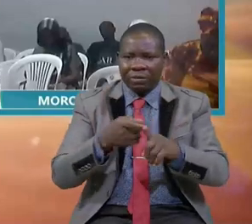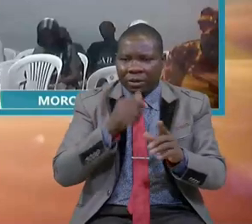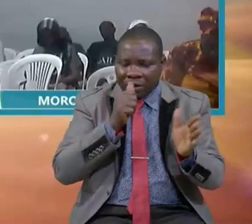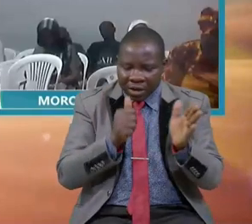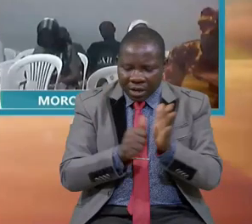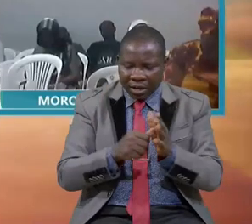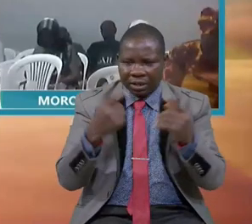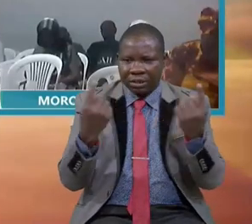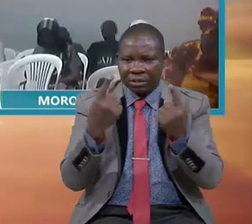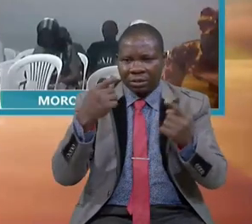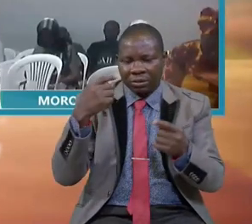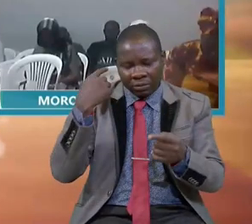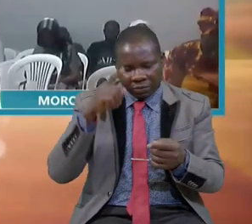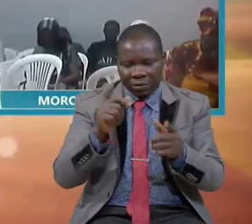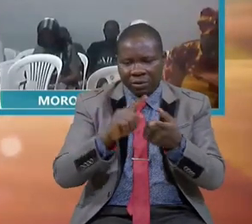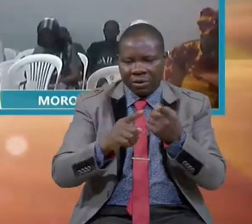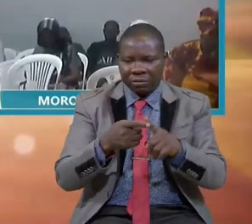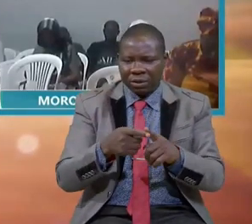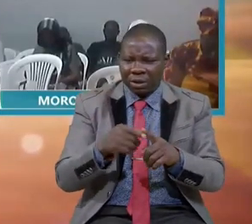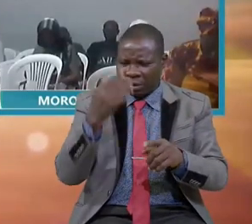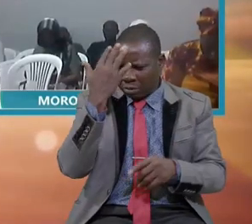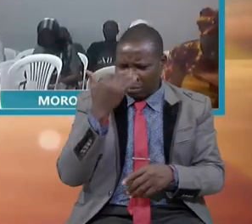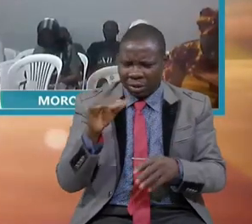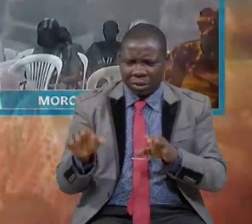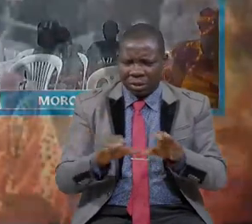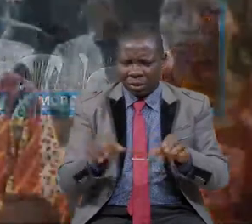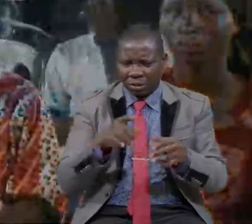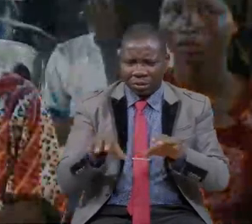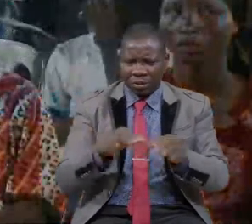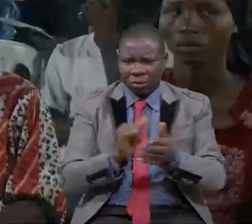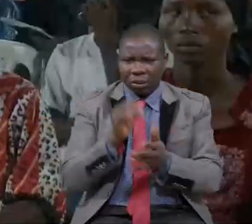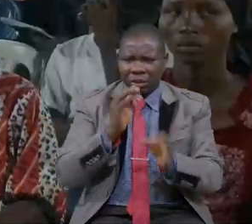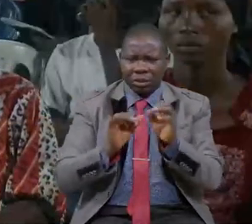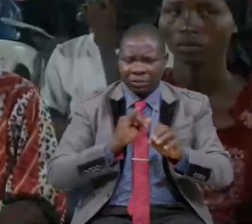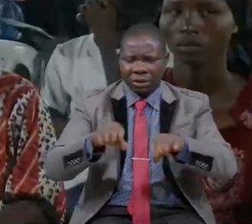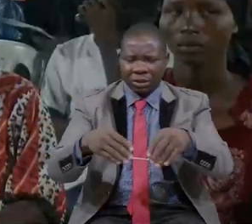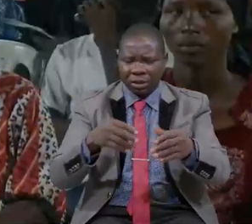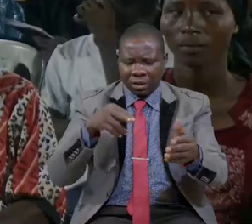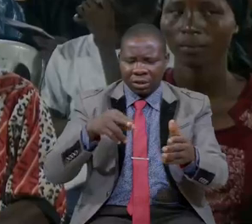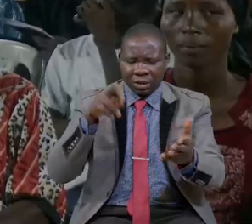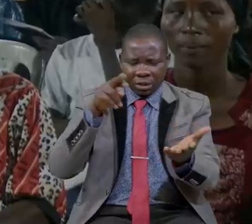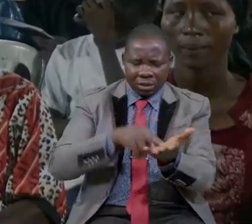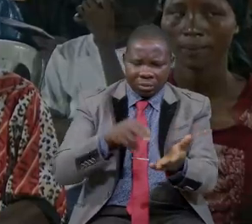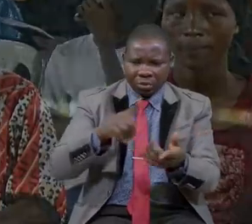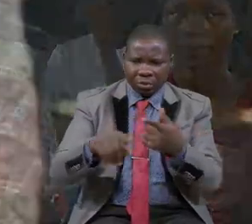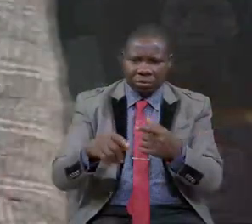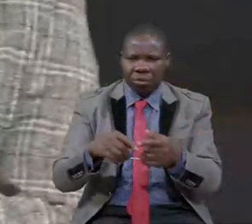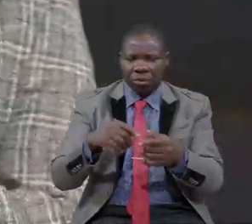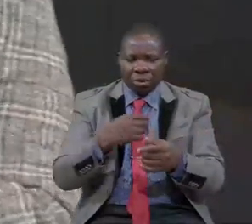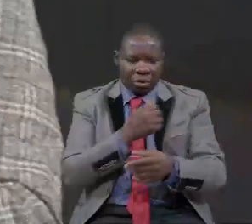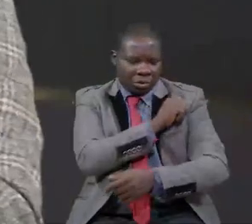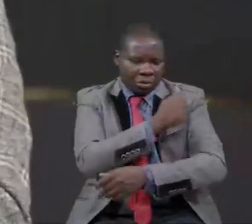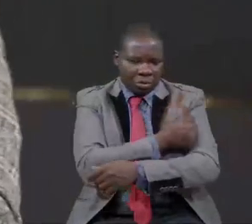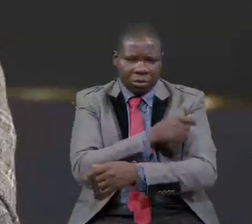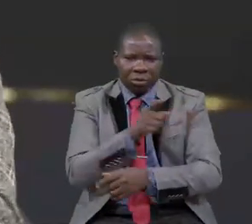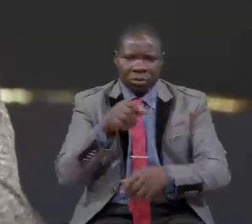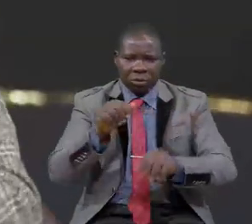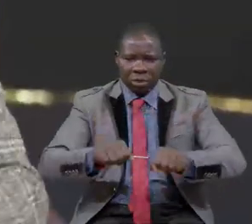I report you now to the authorities, you could be jailed. But because you are my friend, I cover it for